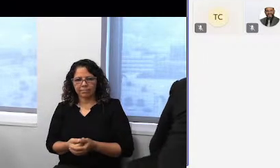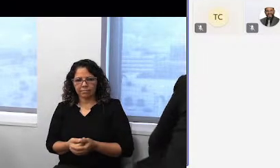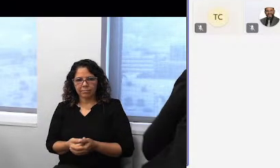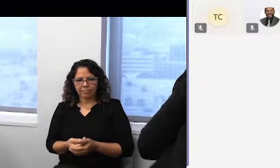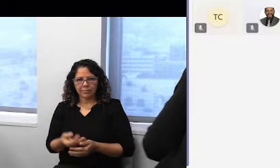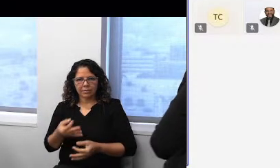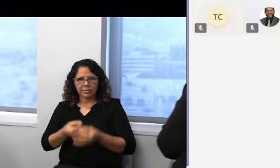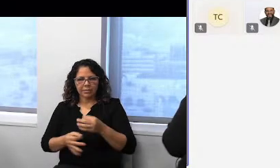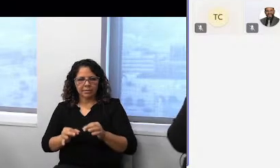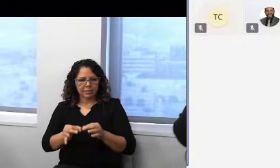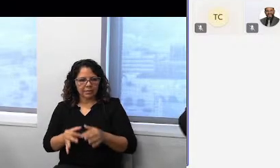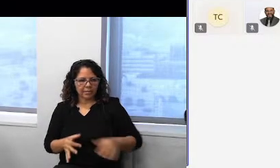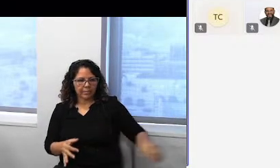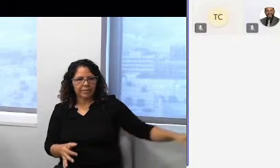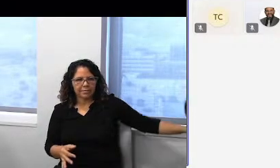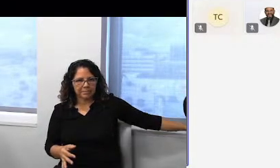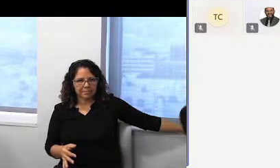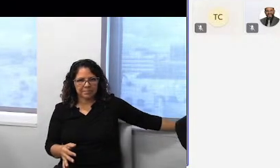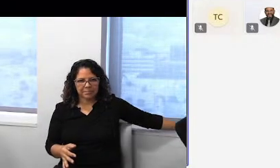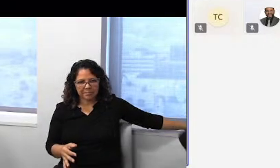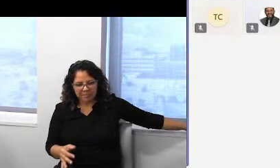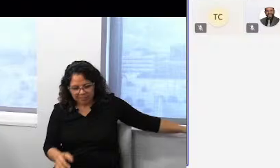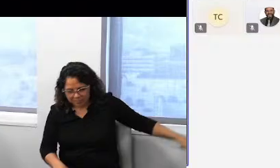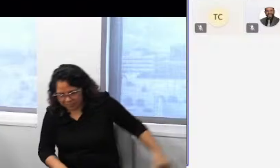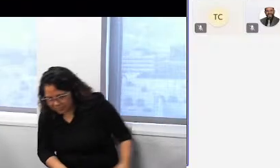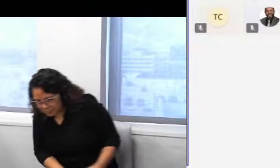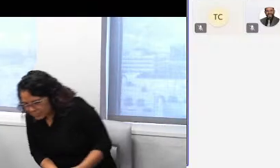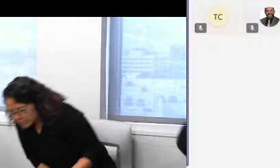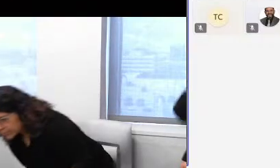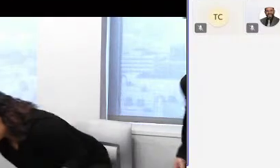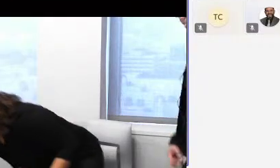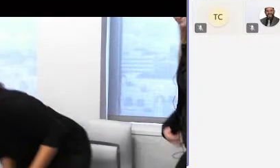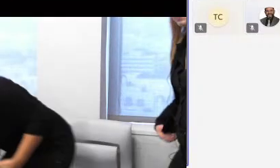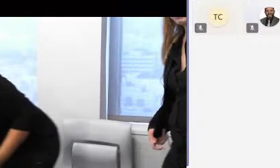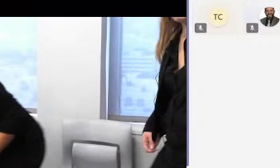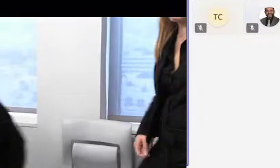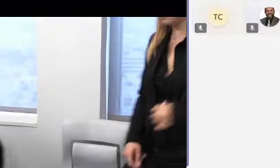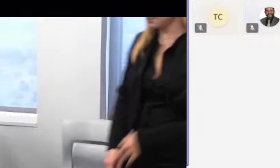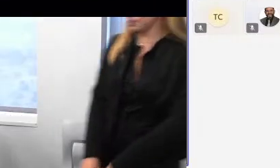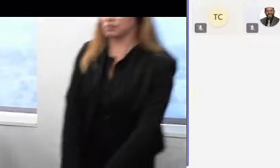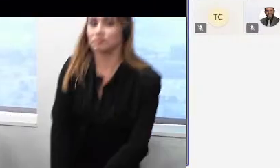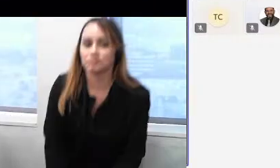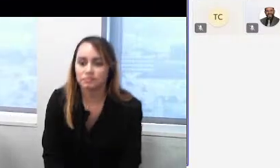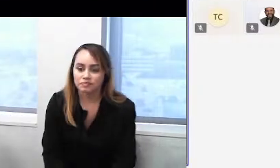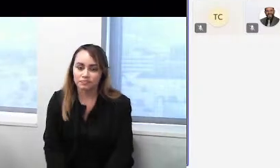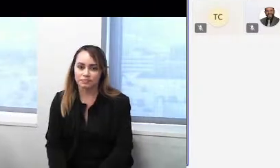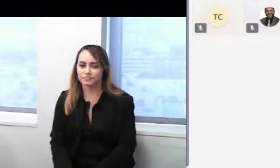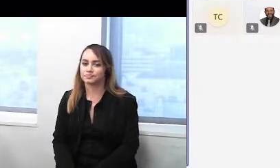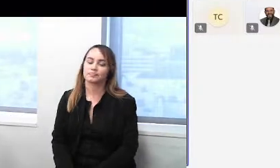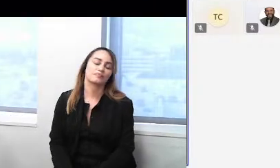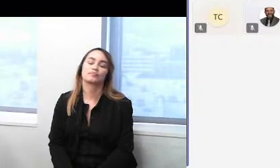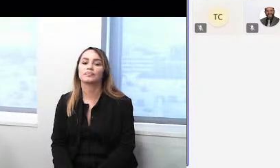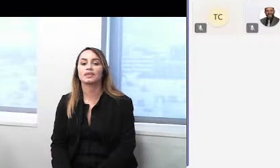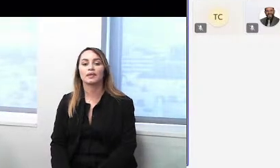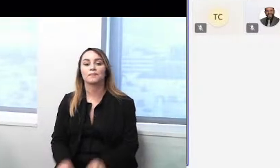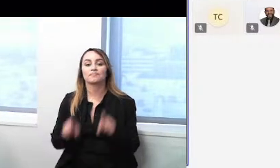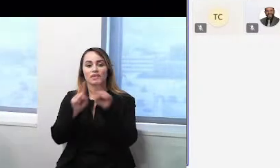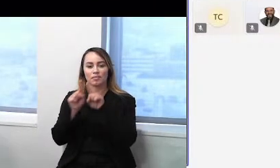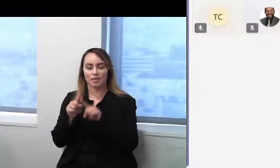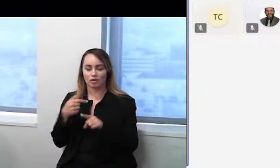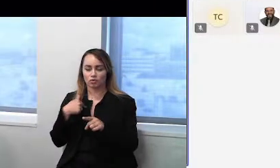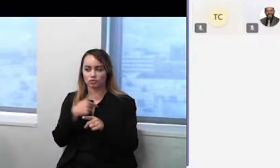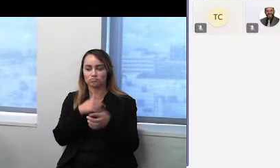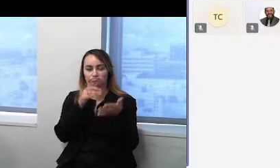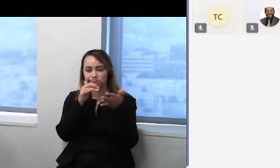to bring reliability, and there's a study that is going to be finalized on file next week. Looking at